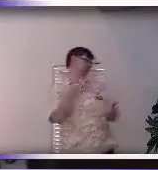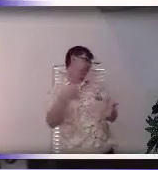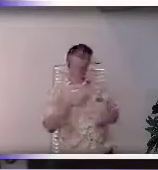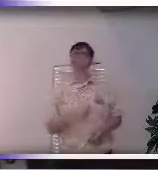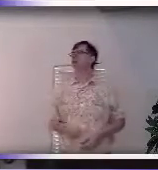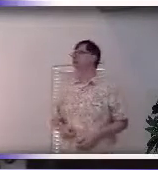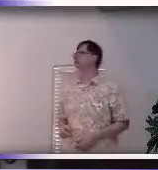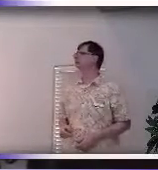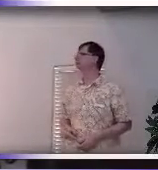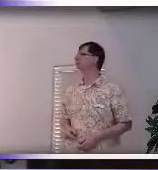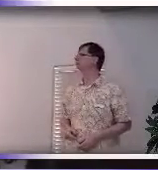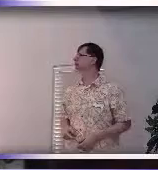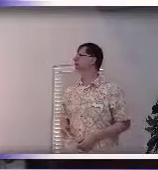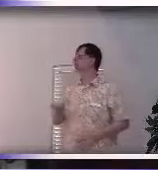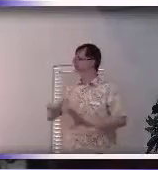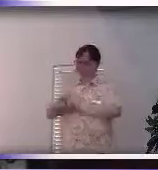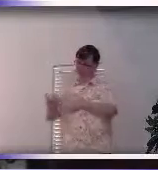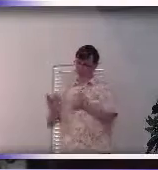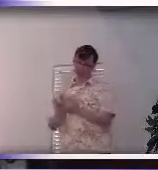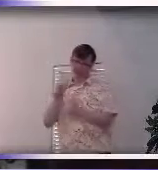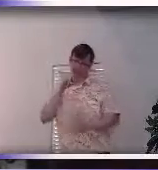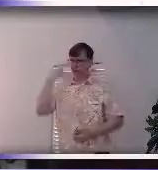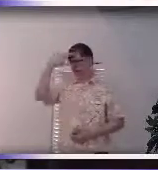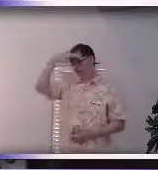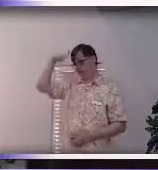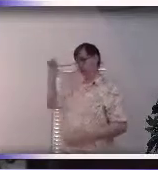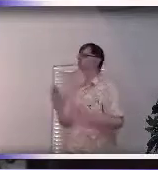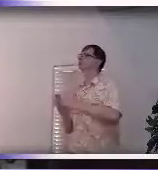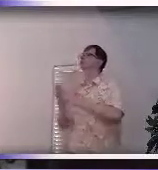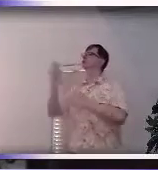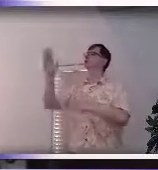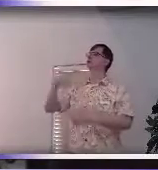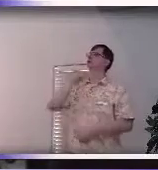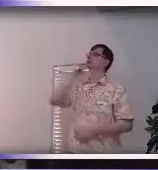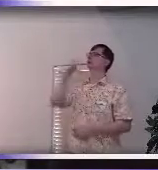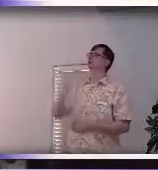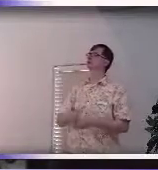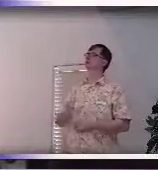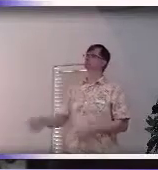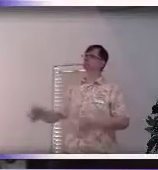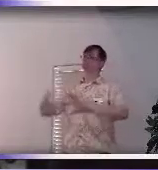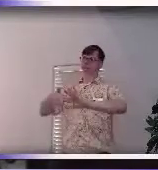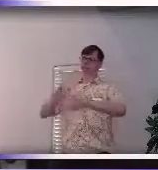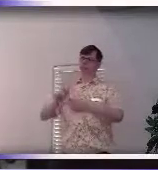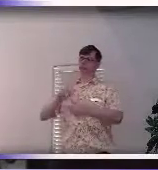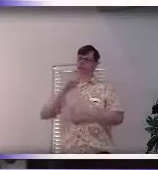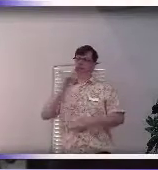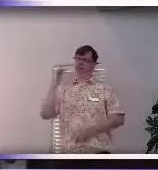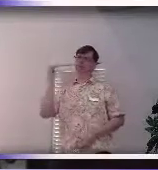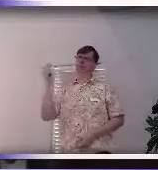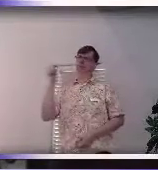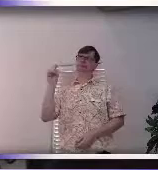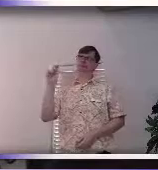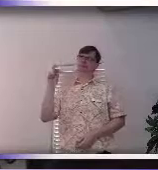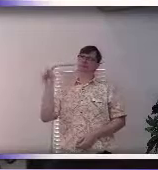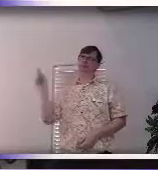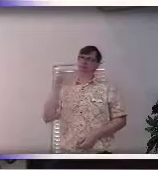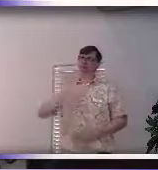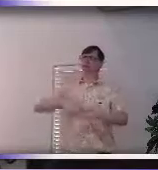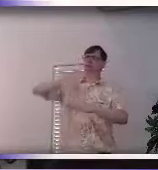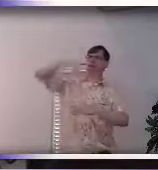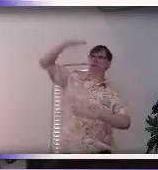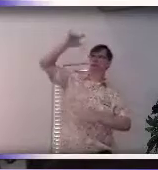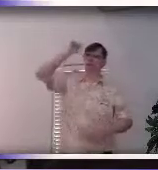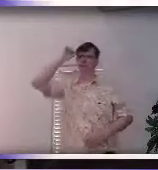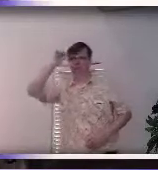institutionalized? So I went to look it up because I was sure that my buddy Webster would have a better idea